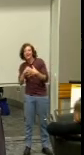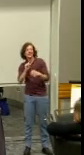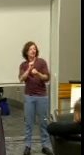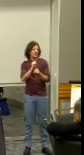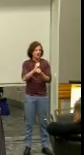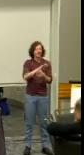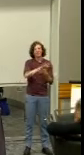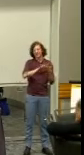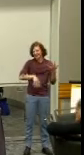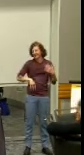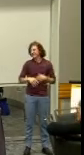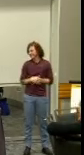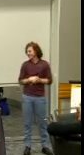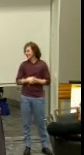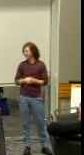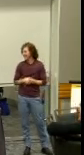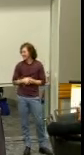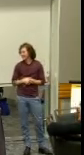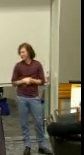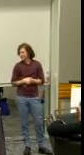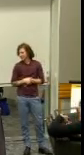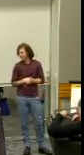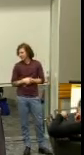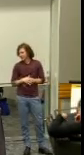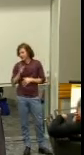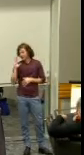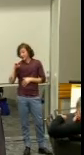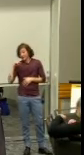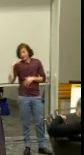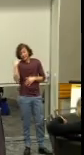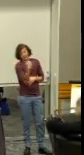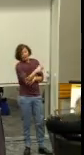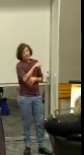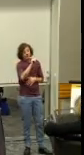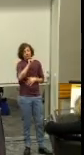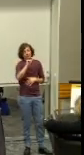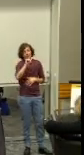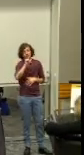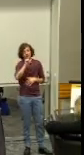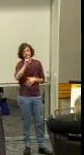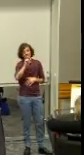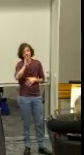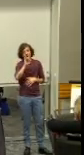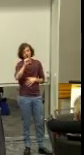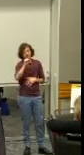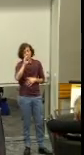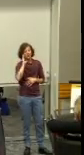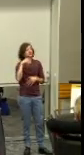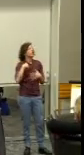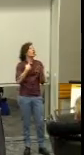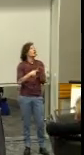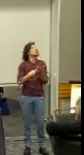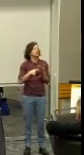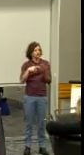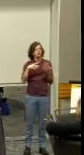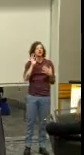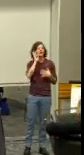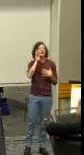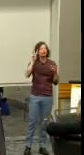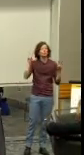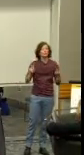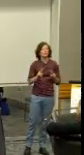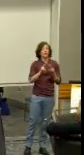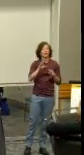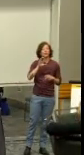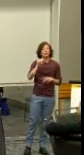sketches, etc. So with that, I'm going to pass it over to Alexis, who will go over Fruit Valley Commons project, and it's